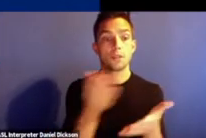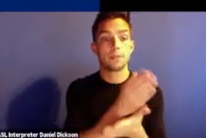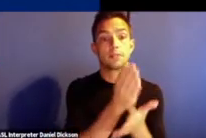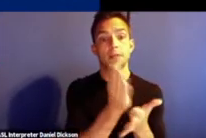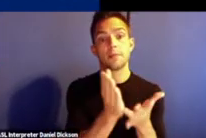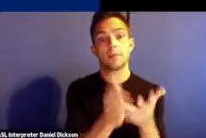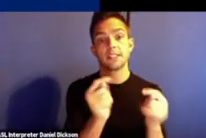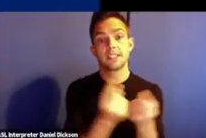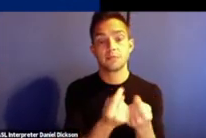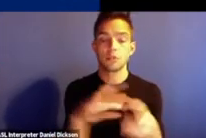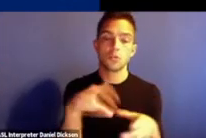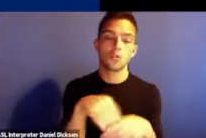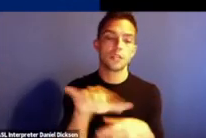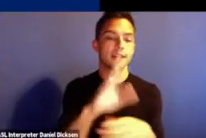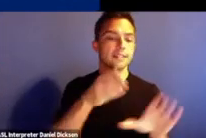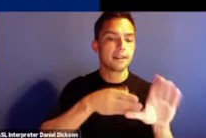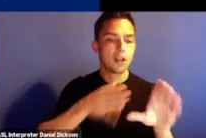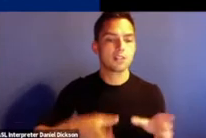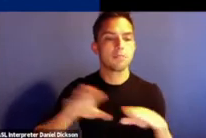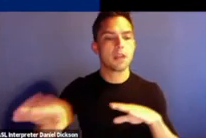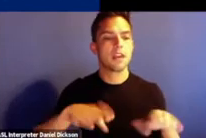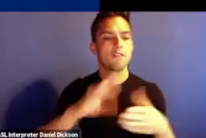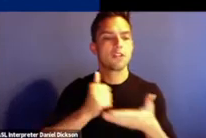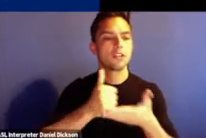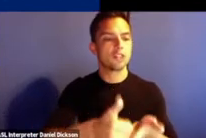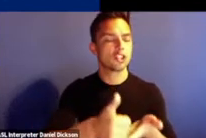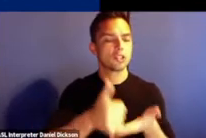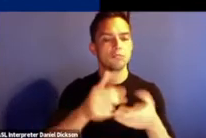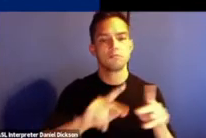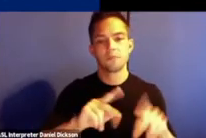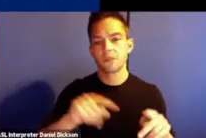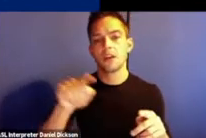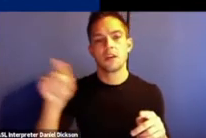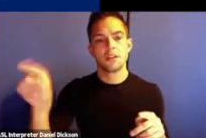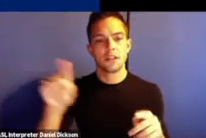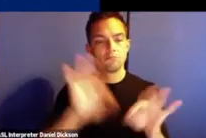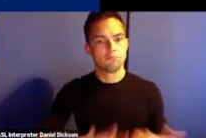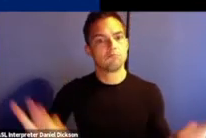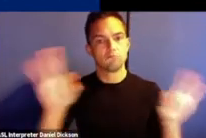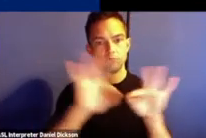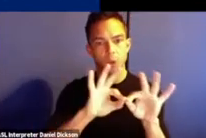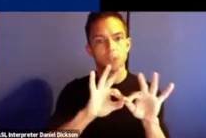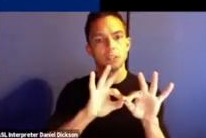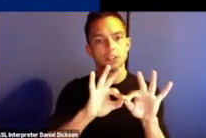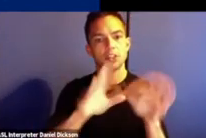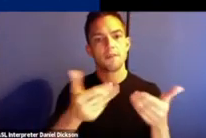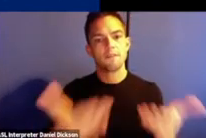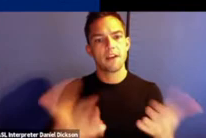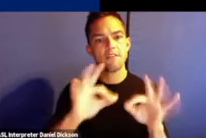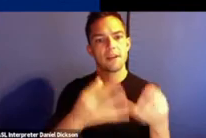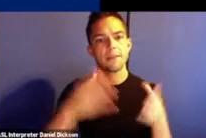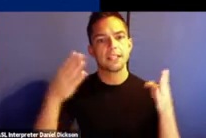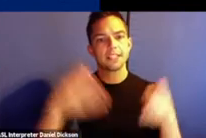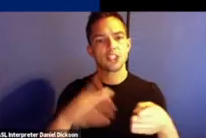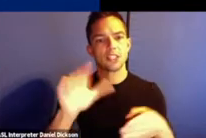which it could include, you know, psychologists, behavioral interventionists, is really, really critical in order to provide family-centered